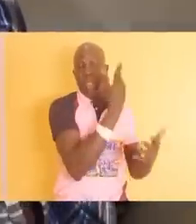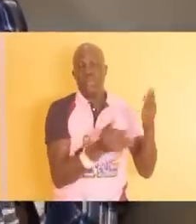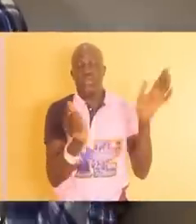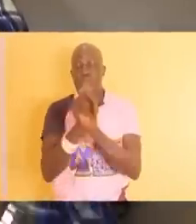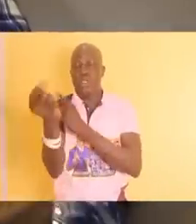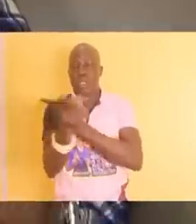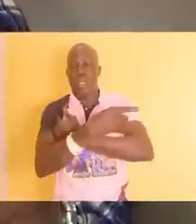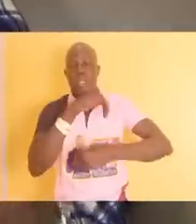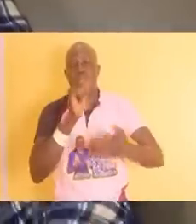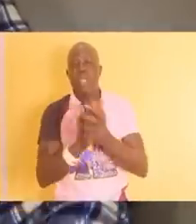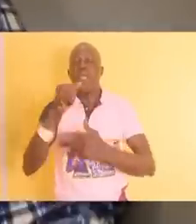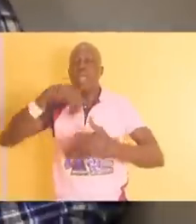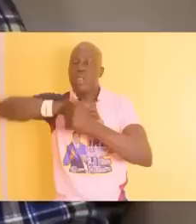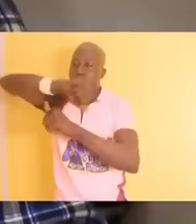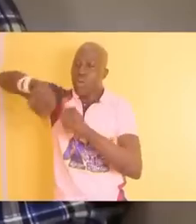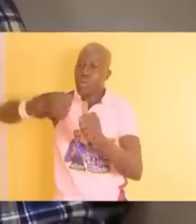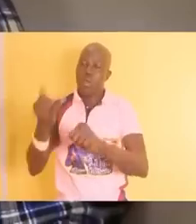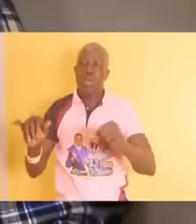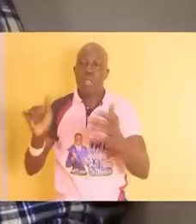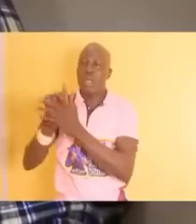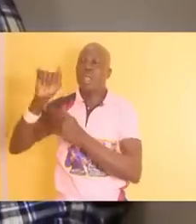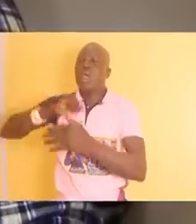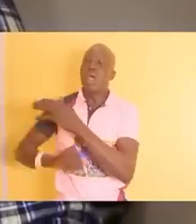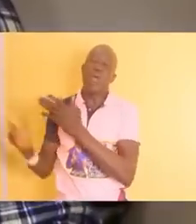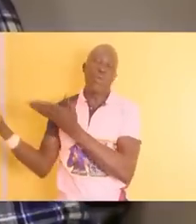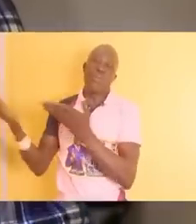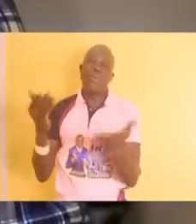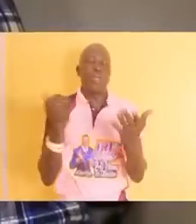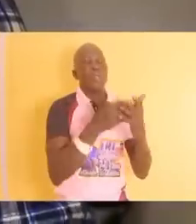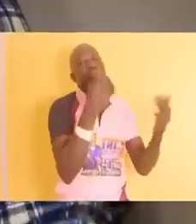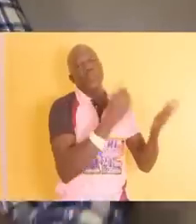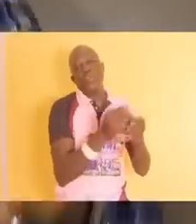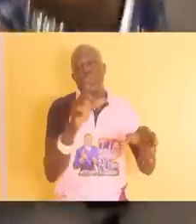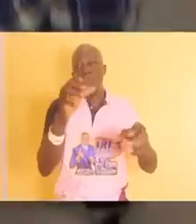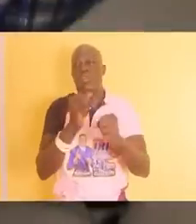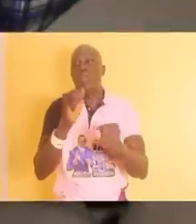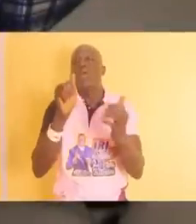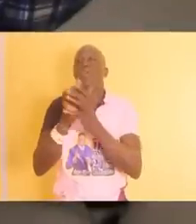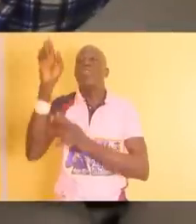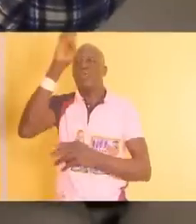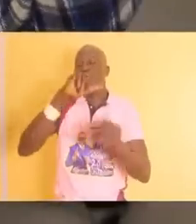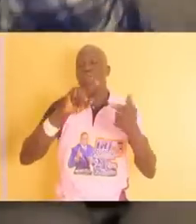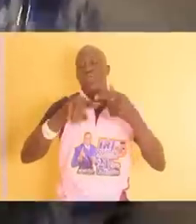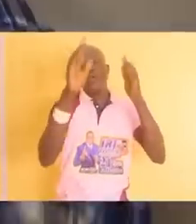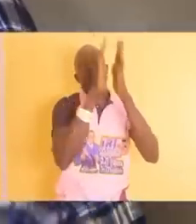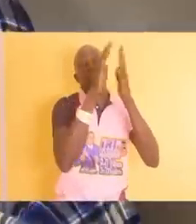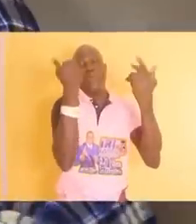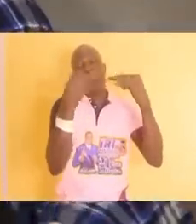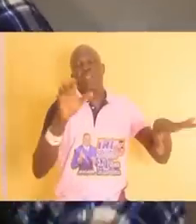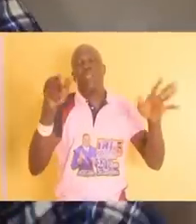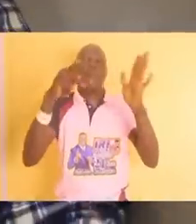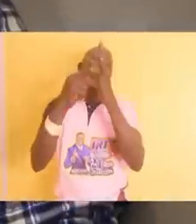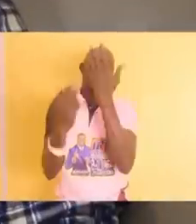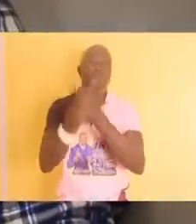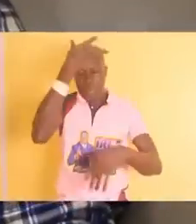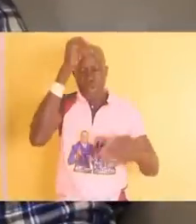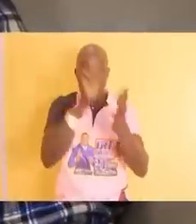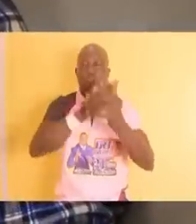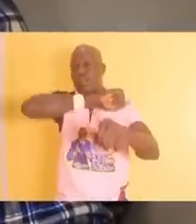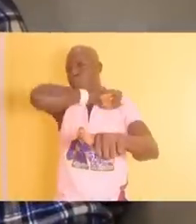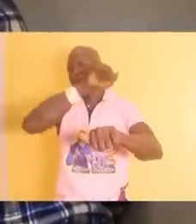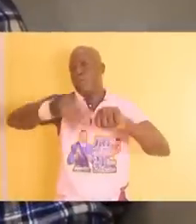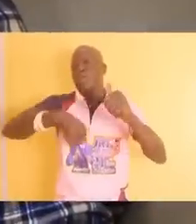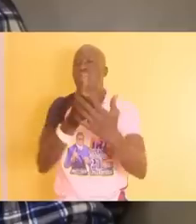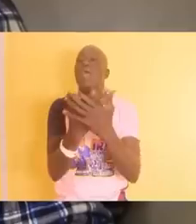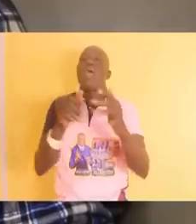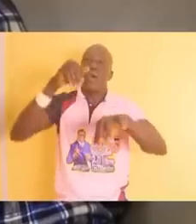sir. Today, the all you owed it. So we'll finish the prayer. Because of the authority